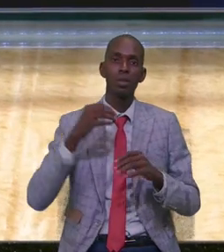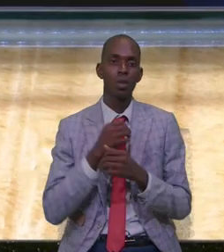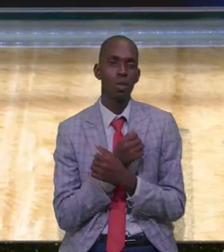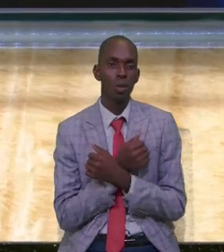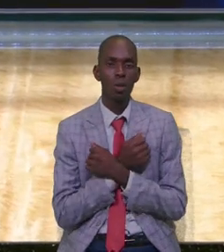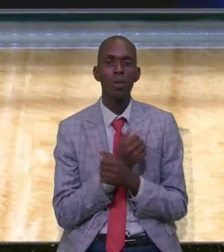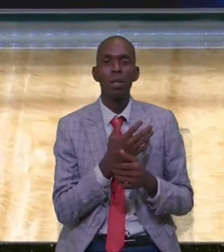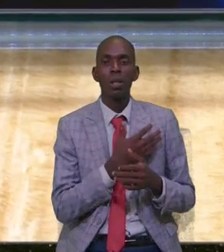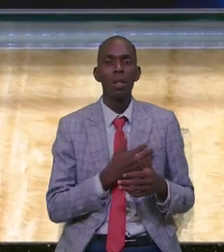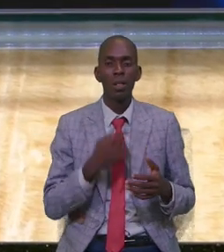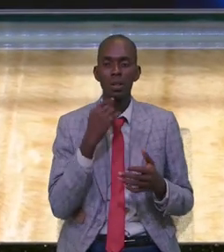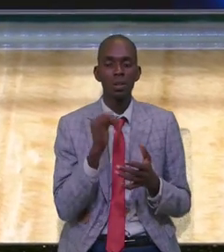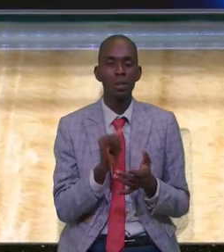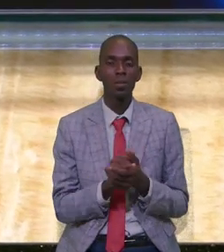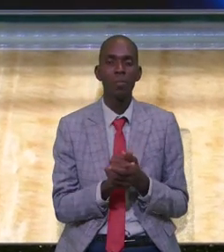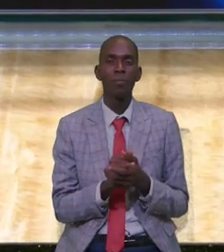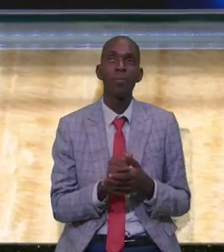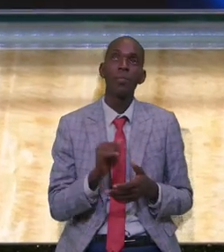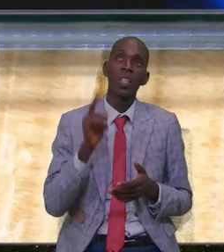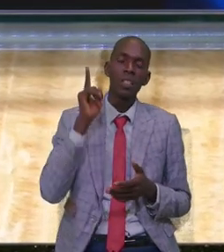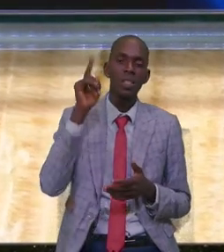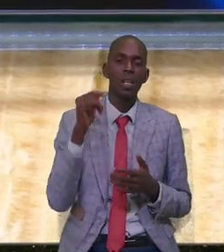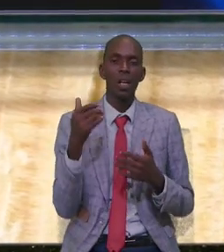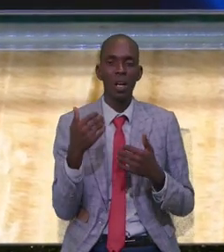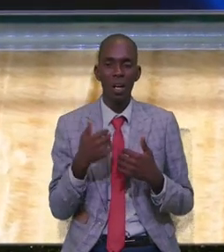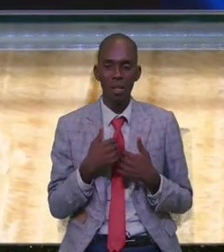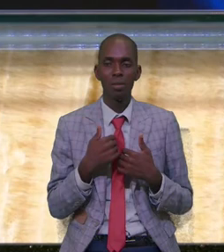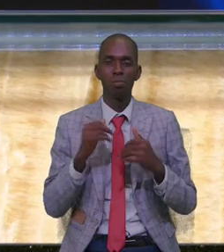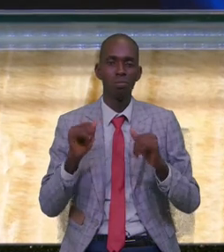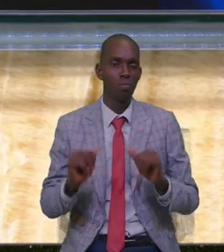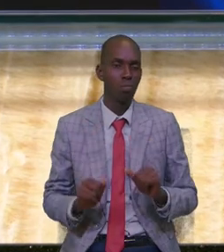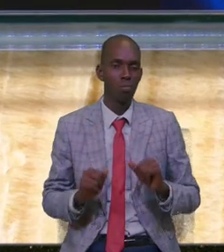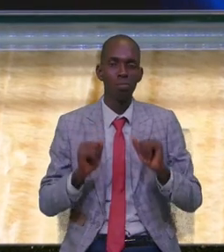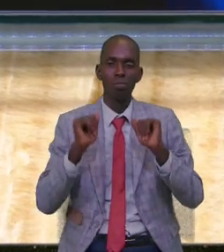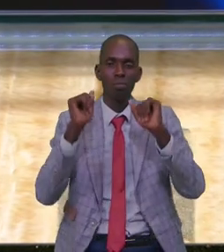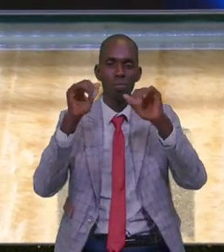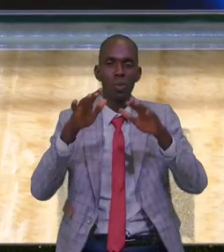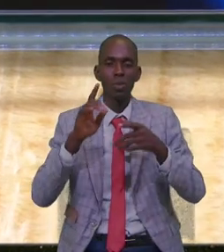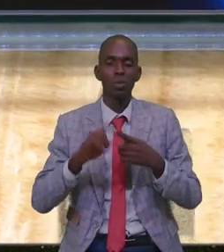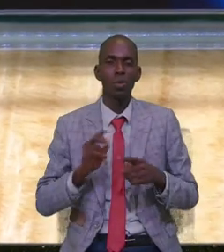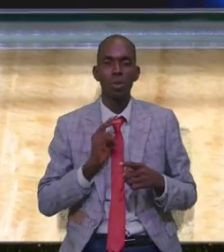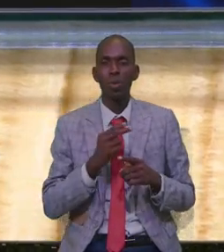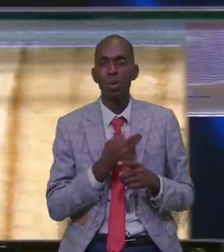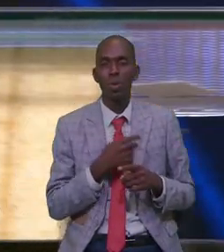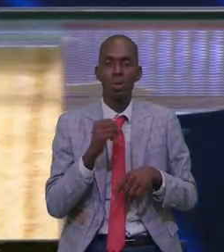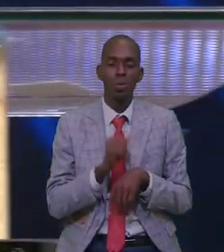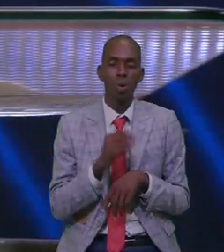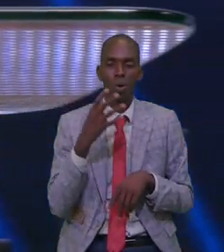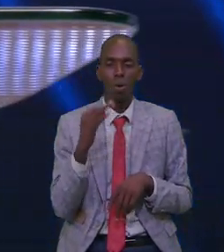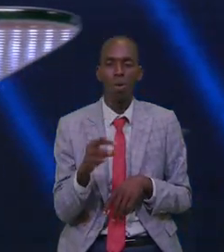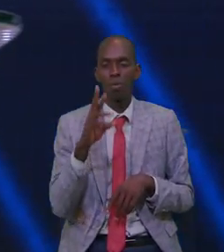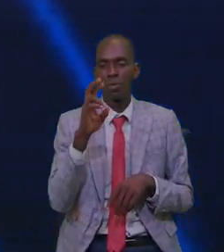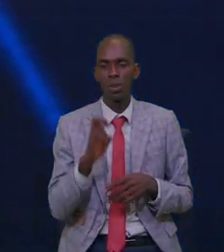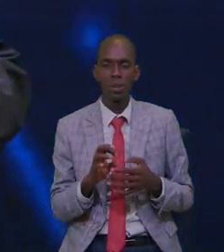says, and he has committed unto us the word of reconciliation. Look at verse